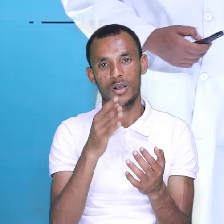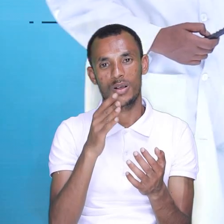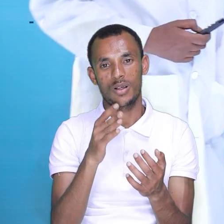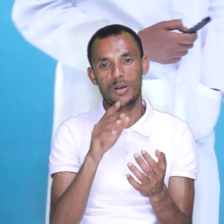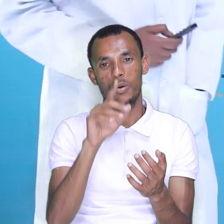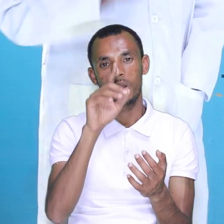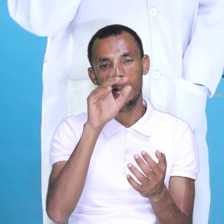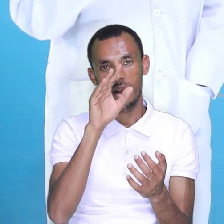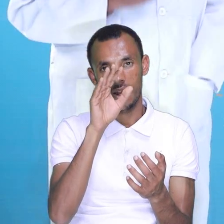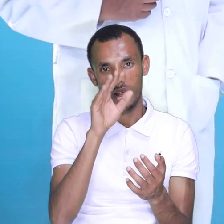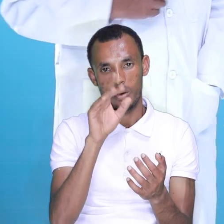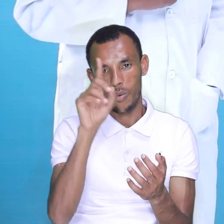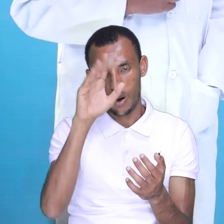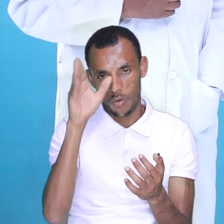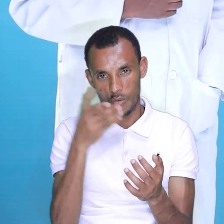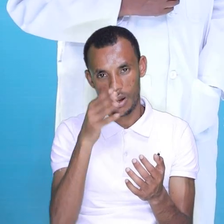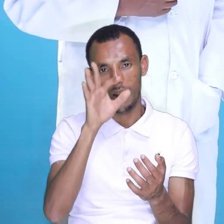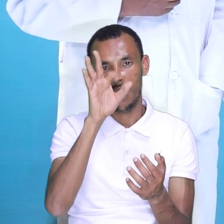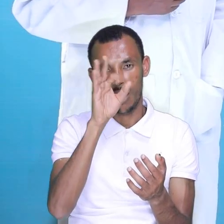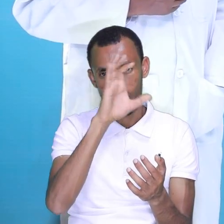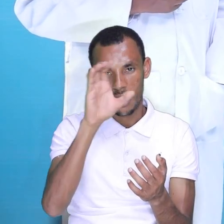number. 1 over